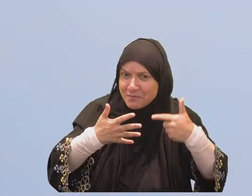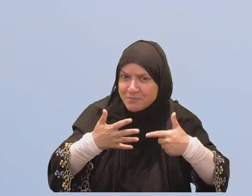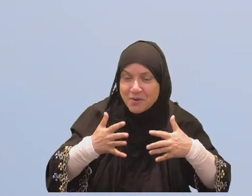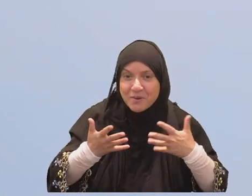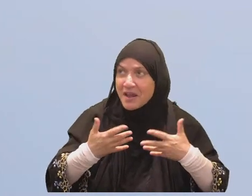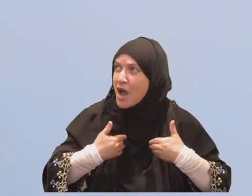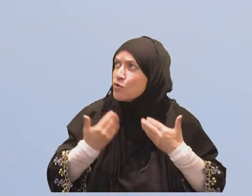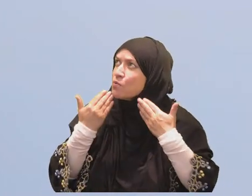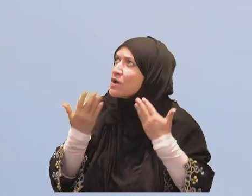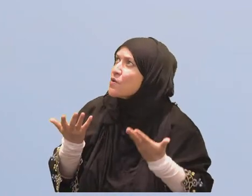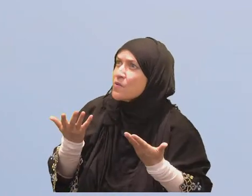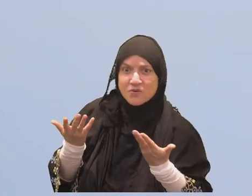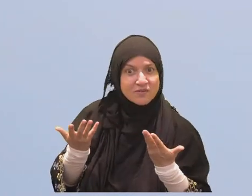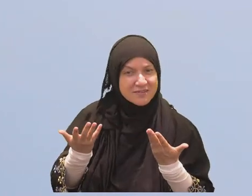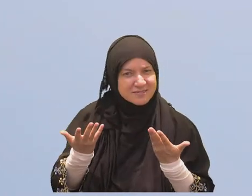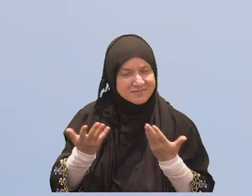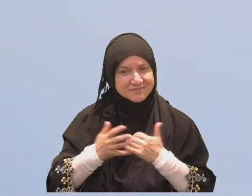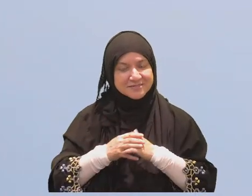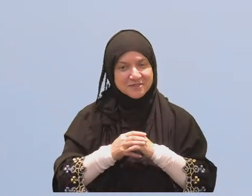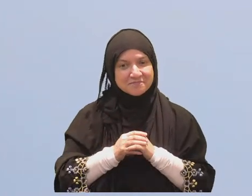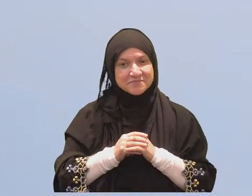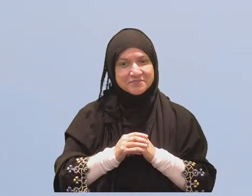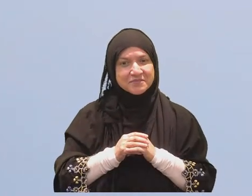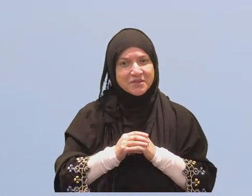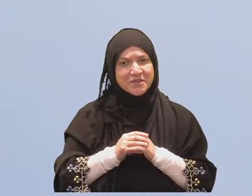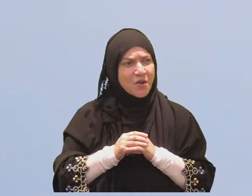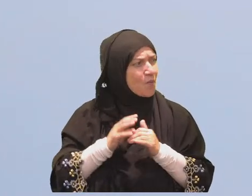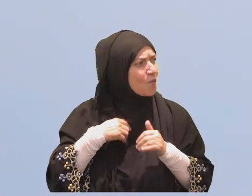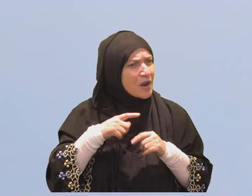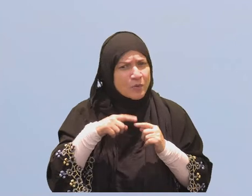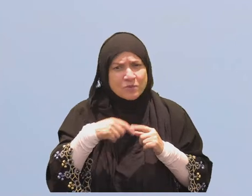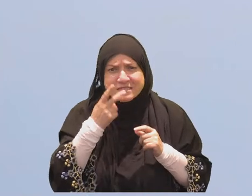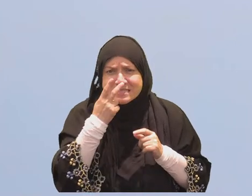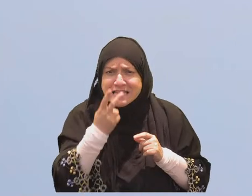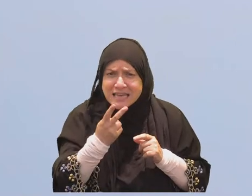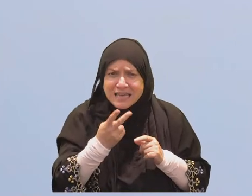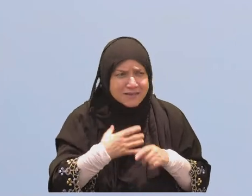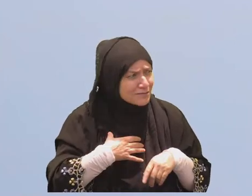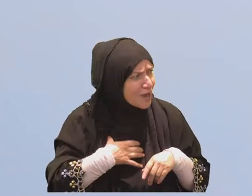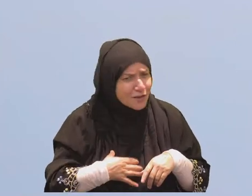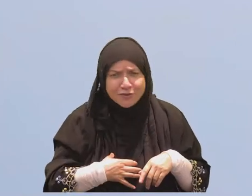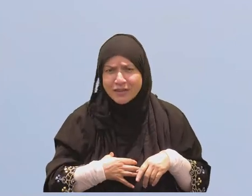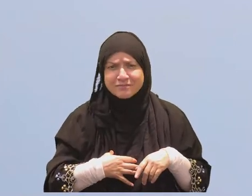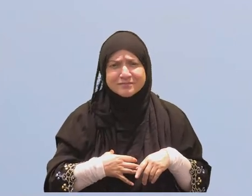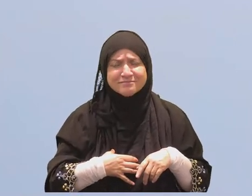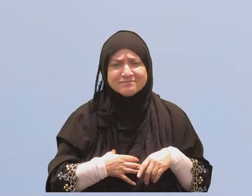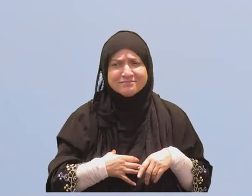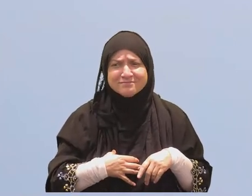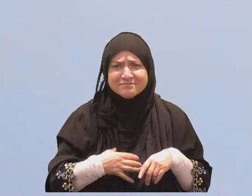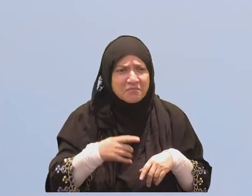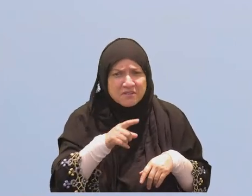When there's a famine, there's a crisis, that's an anomalous event and not the norm.